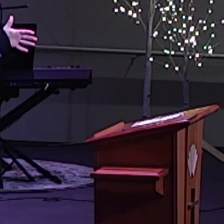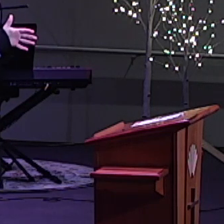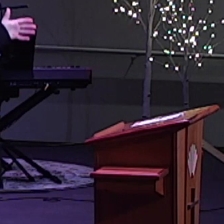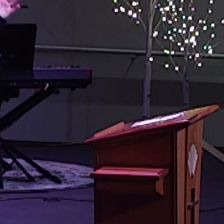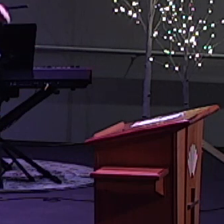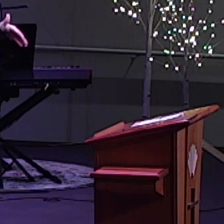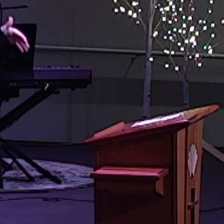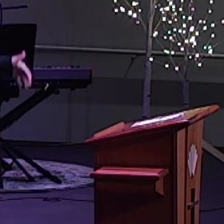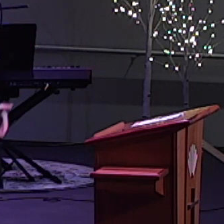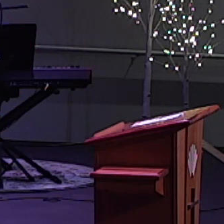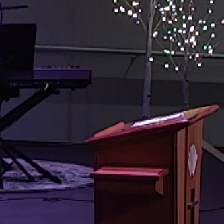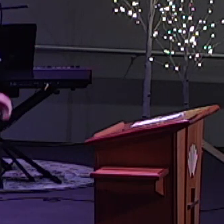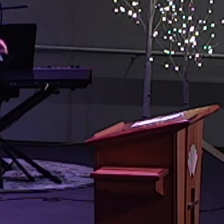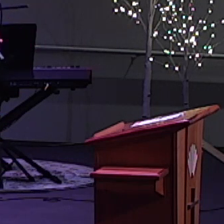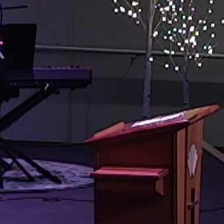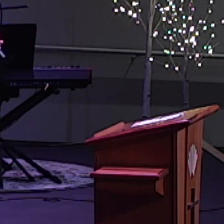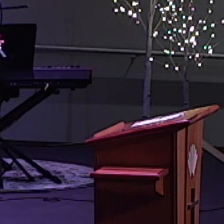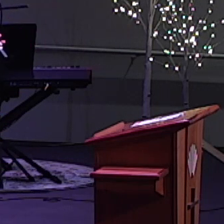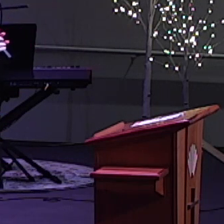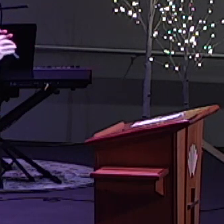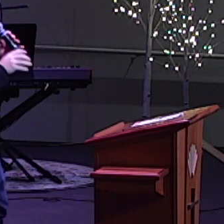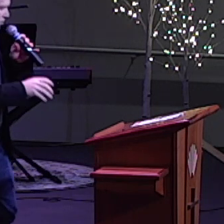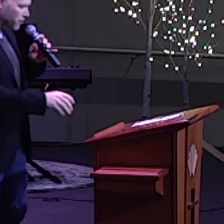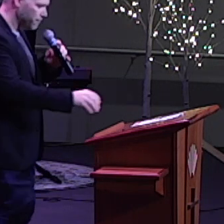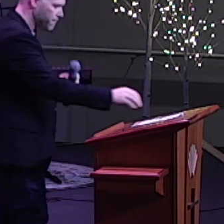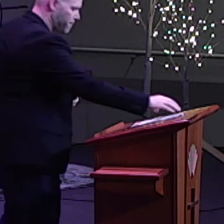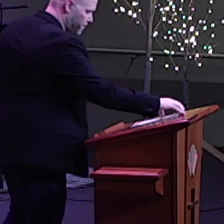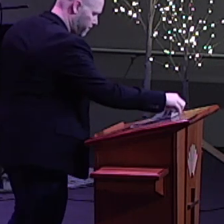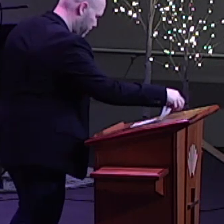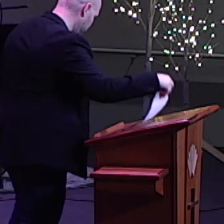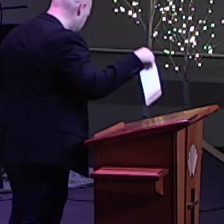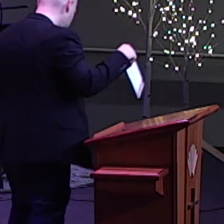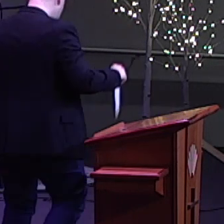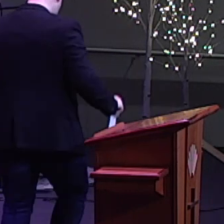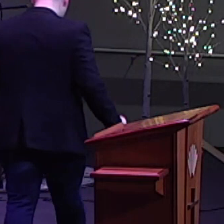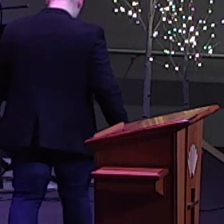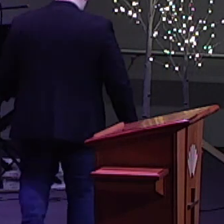worship, which I'm looking forward to continue doing with you today. Thanks so much.